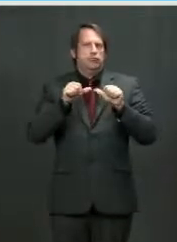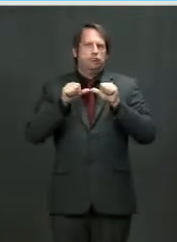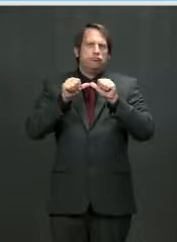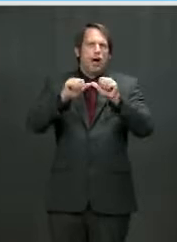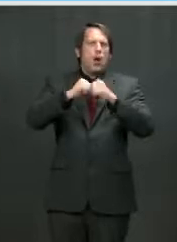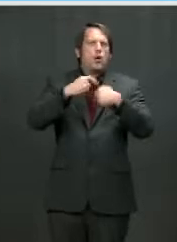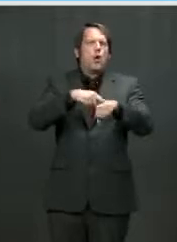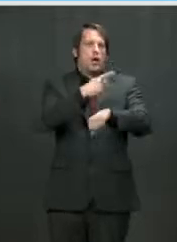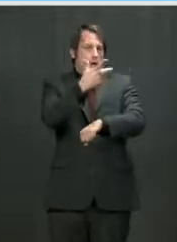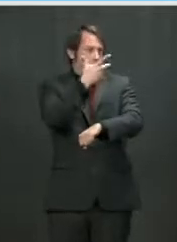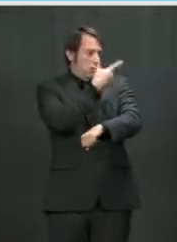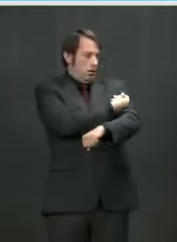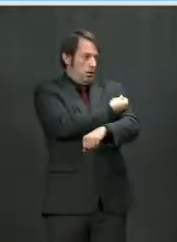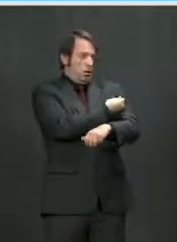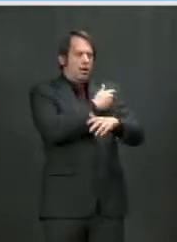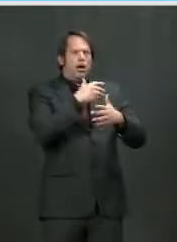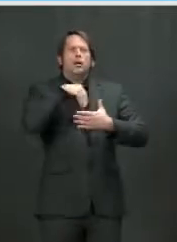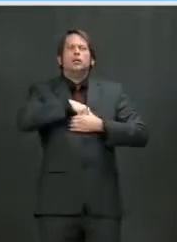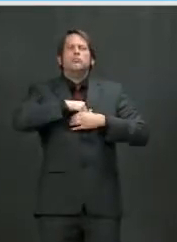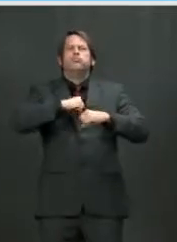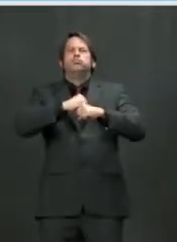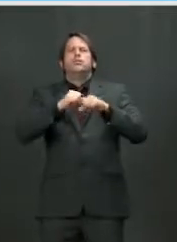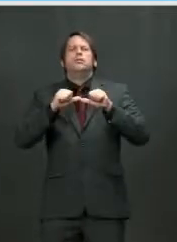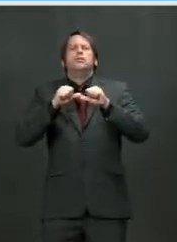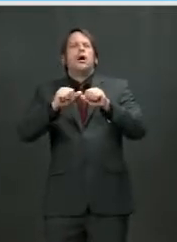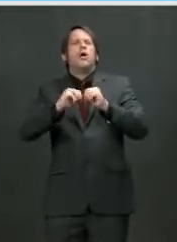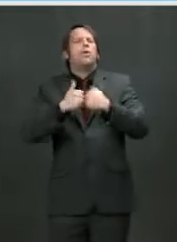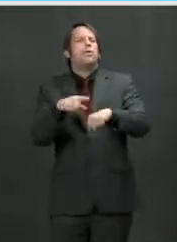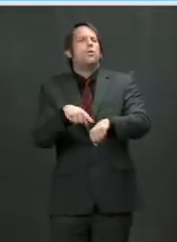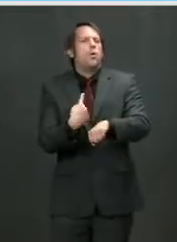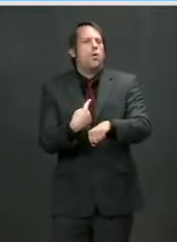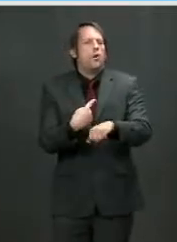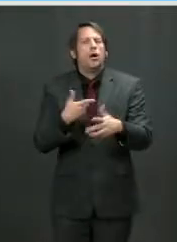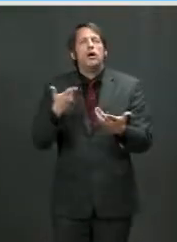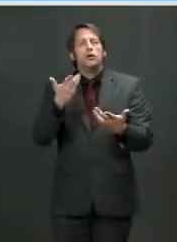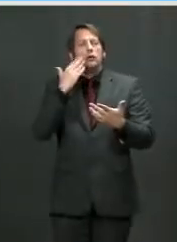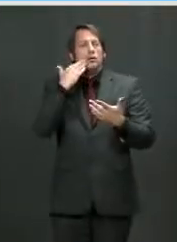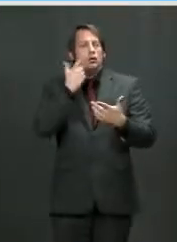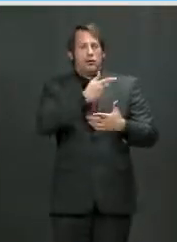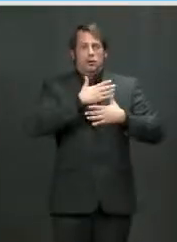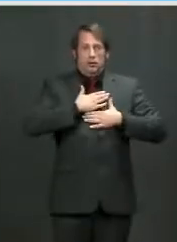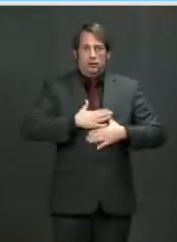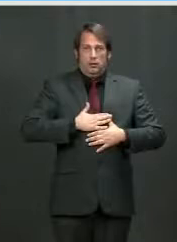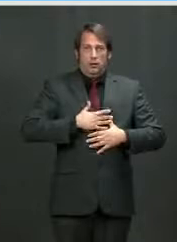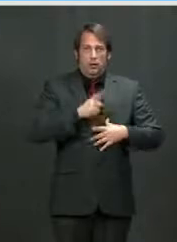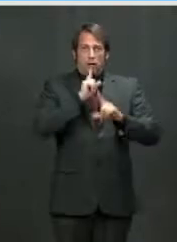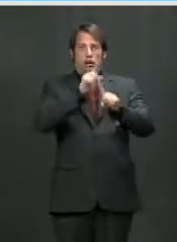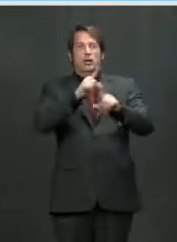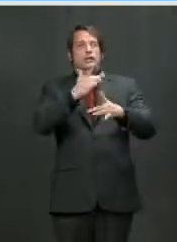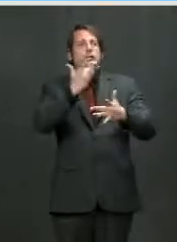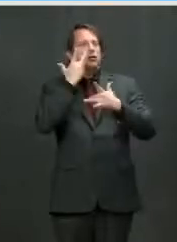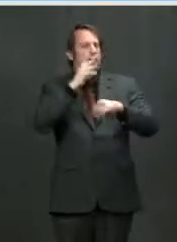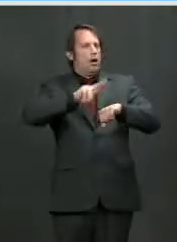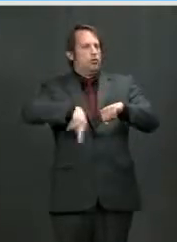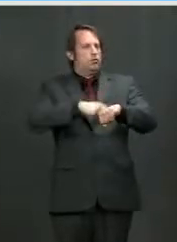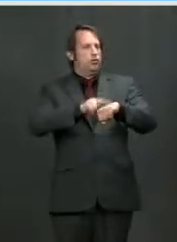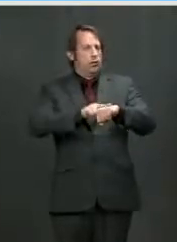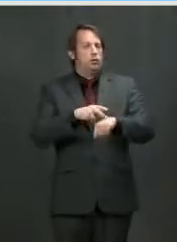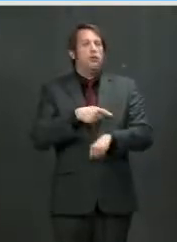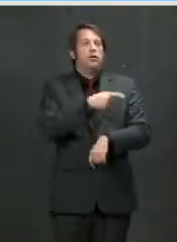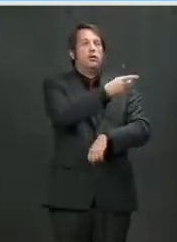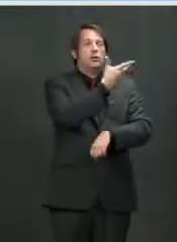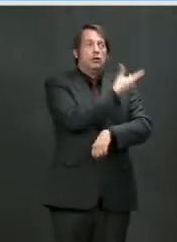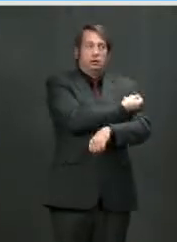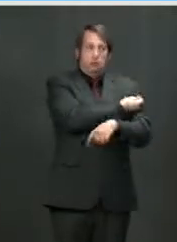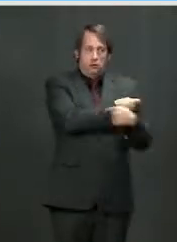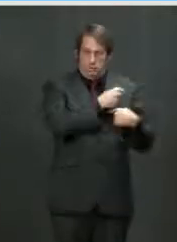duration of immunity to natural infection and the duration following vaccination. Next slide. With regard